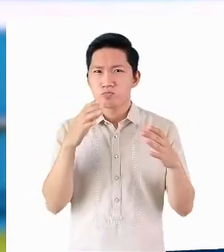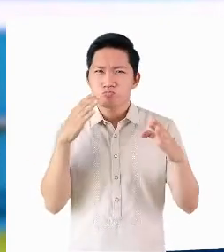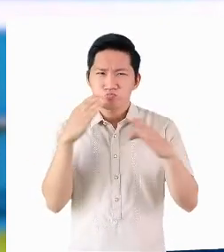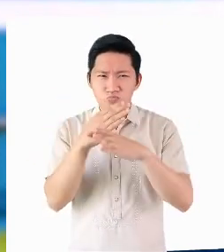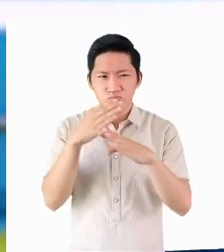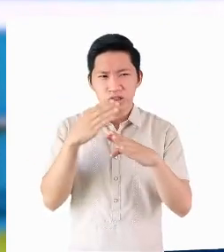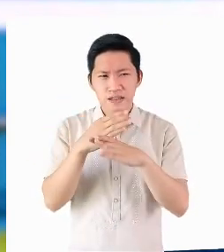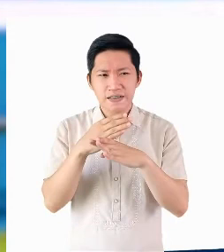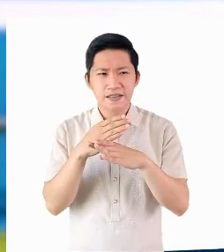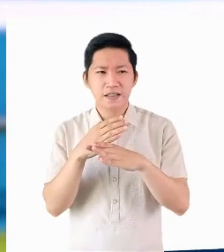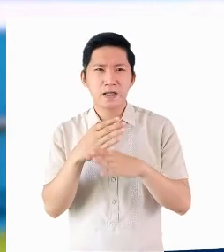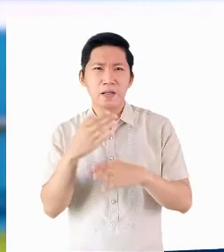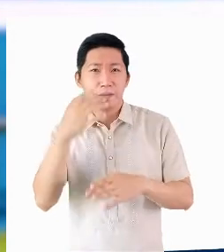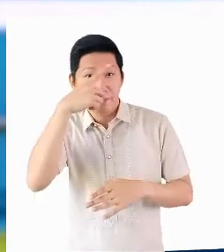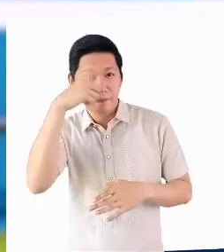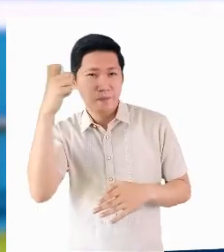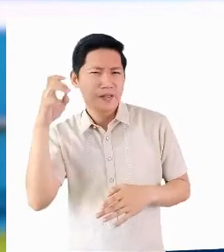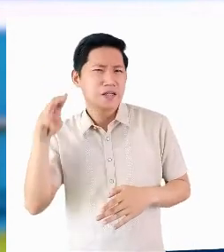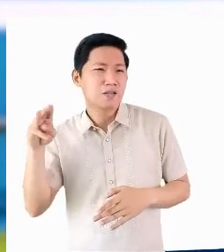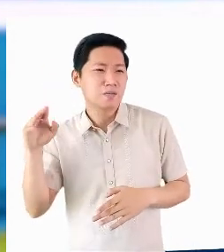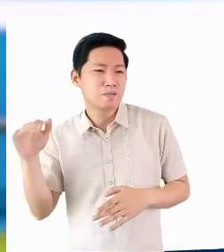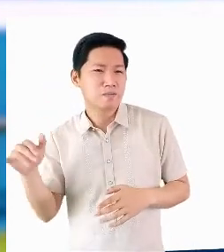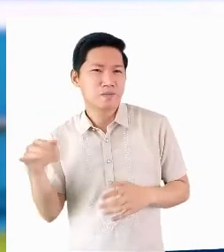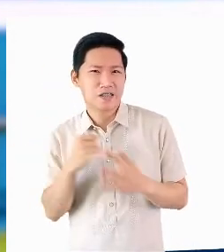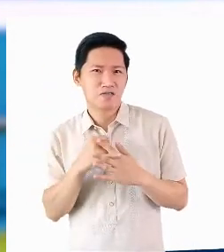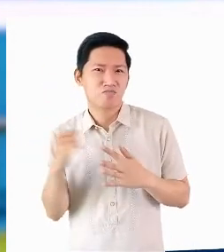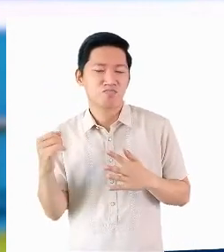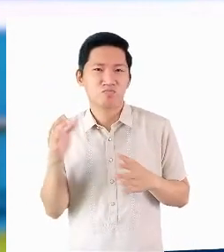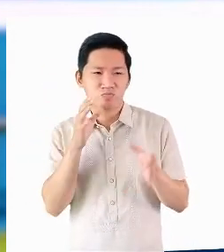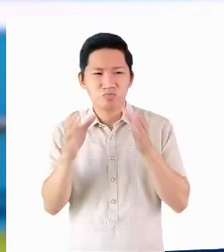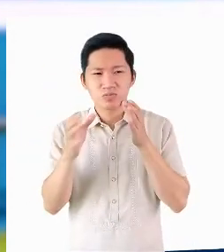because Moy interrupted their conversation.